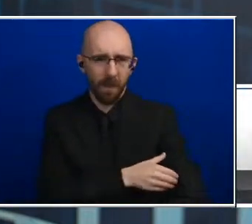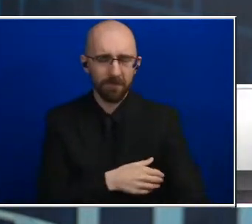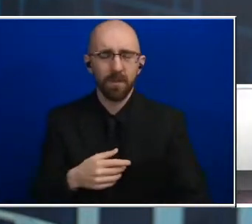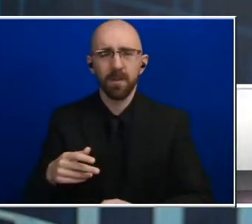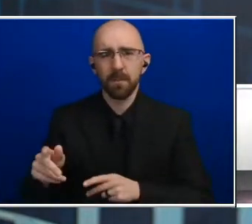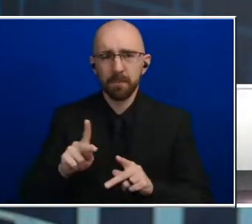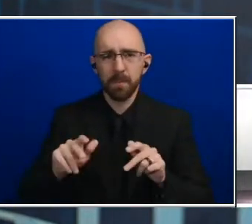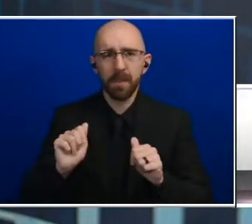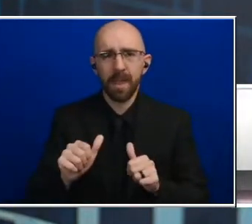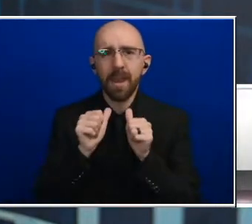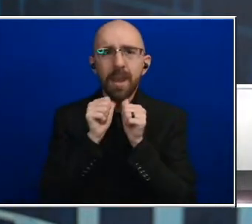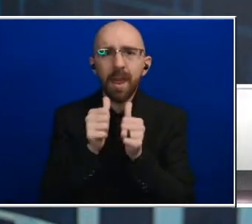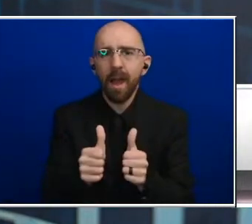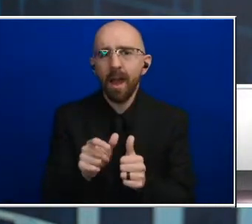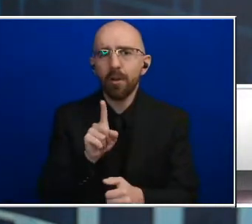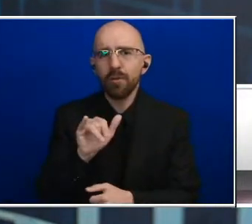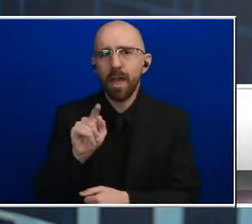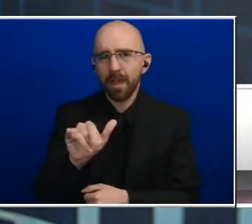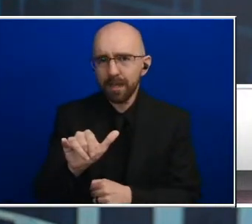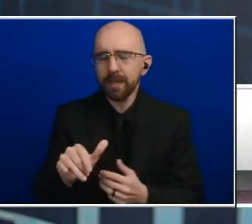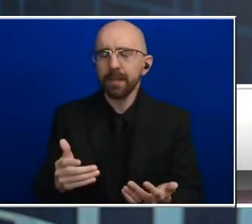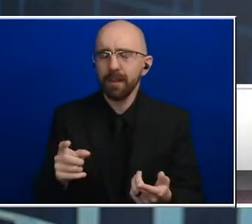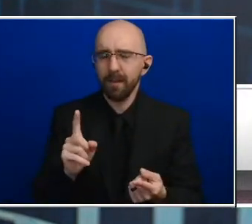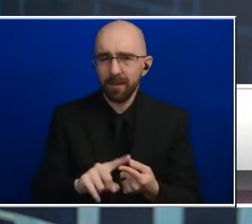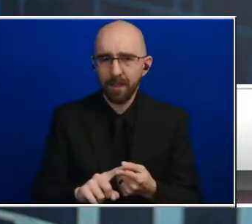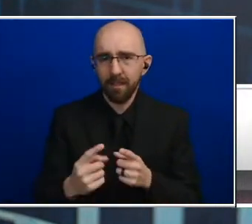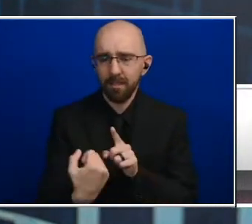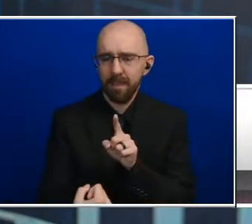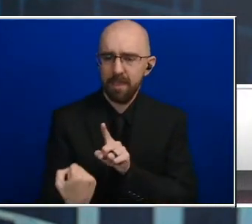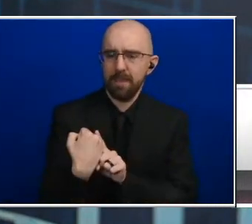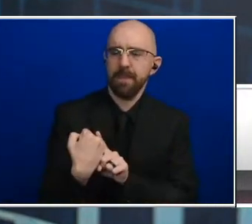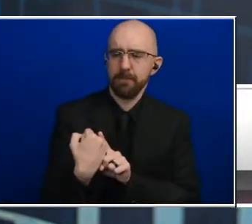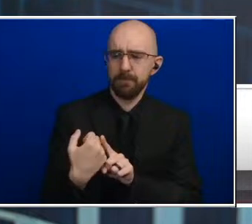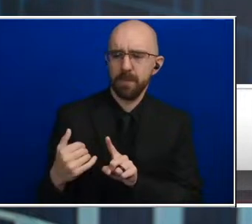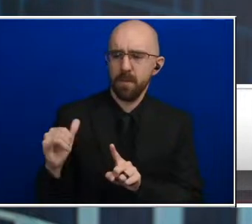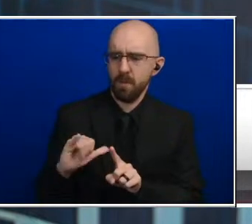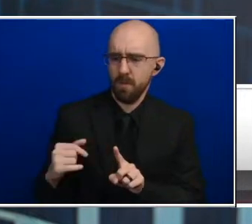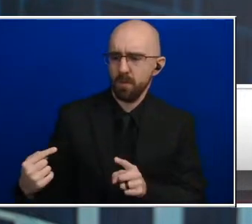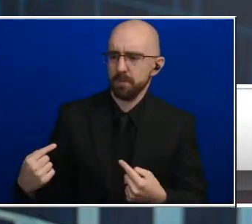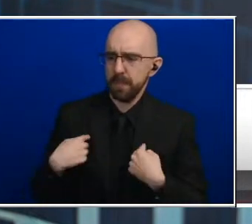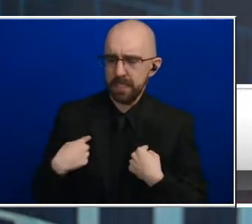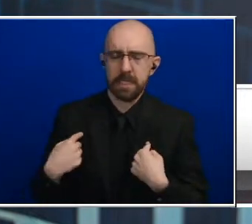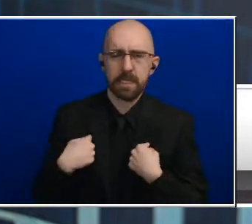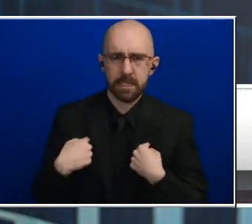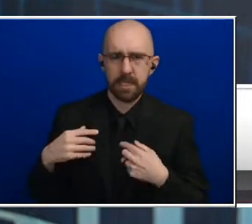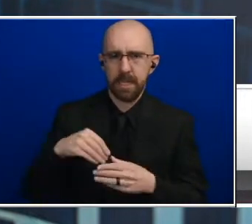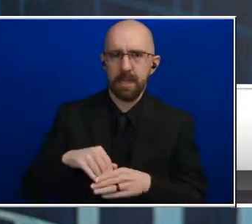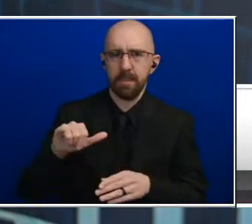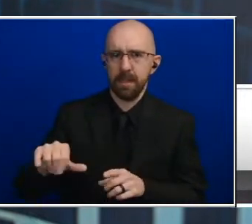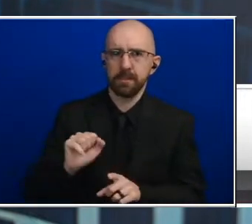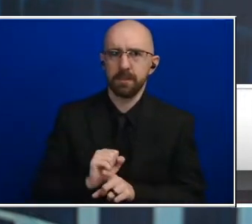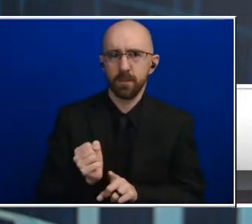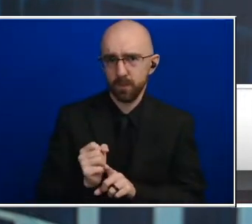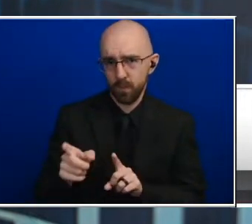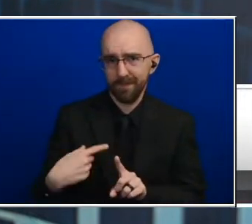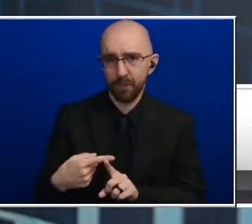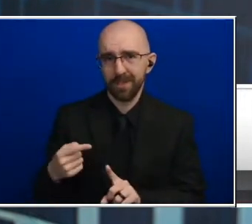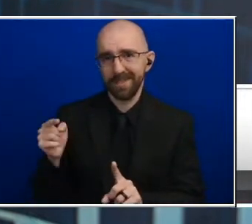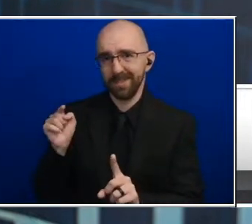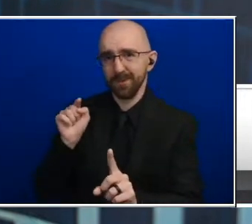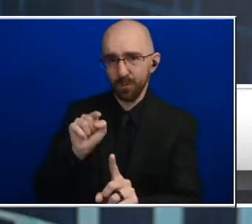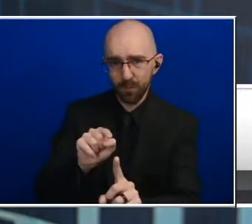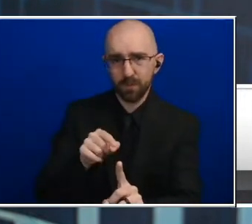of it until it hits them, until they're the one. And suddenly when you're the one, you want the